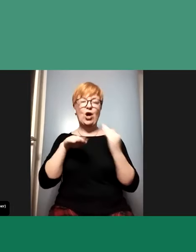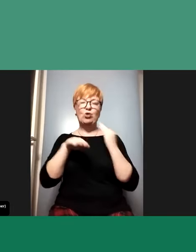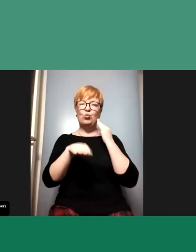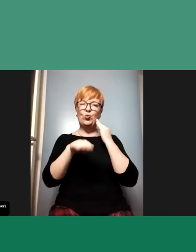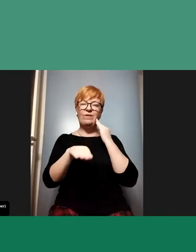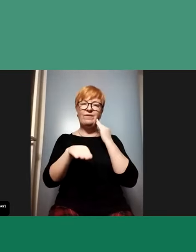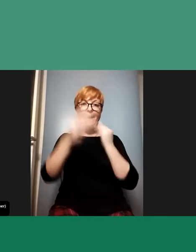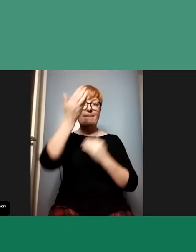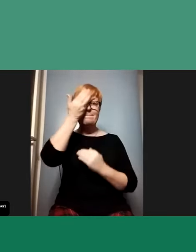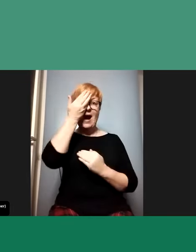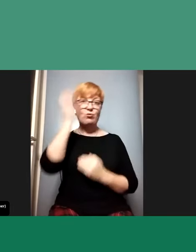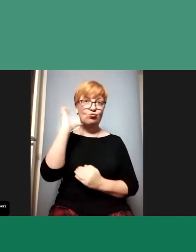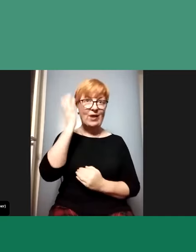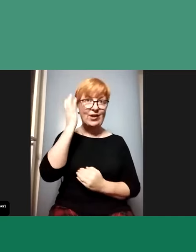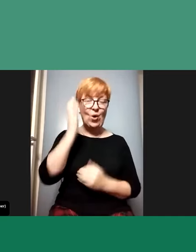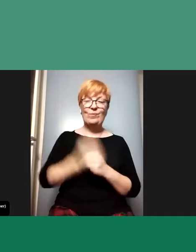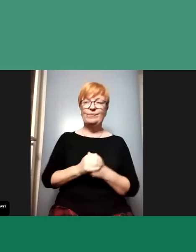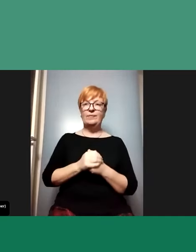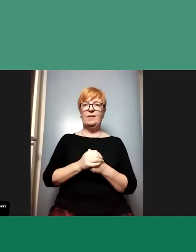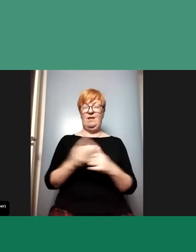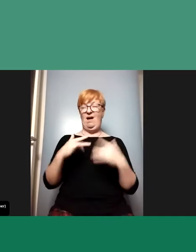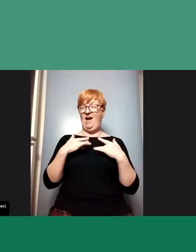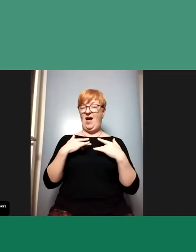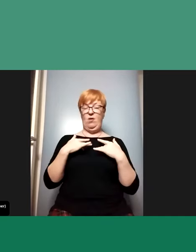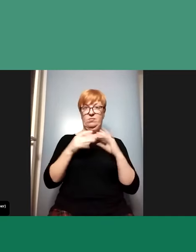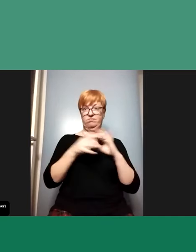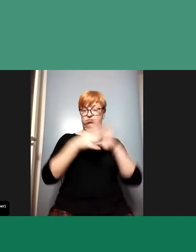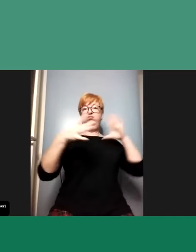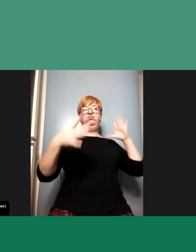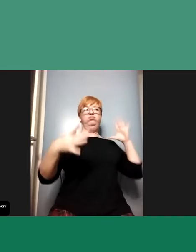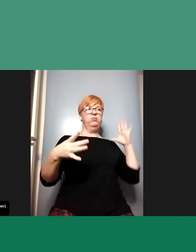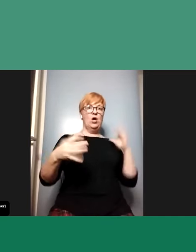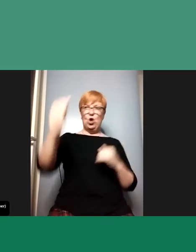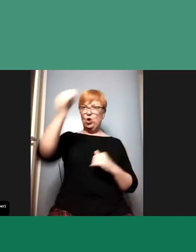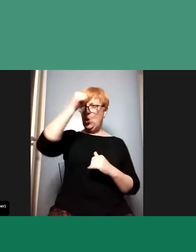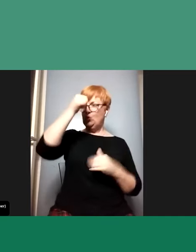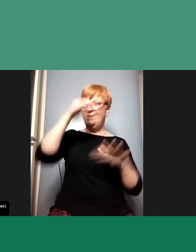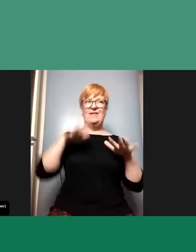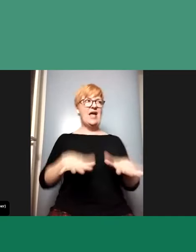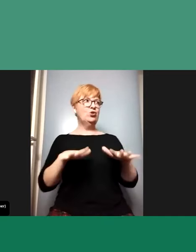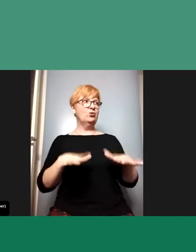so far from any notion of nation. How long do you have to live in a